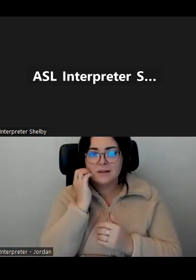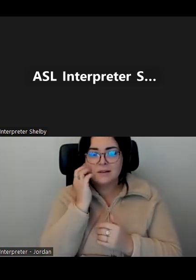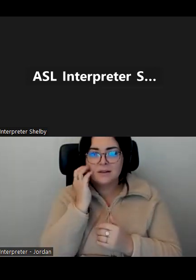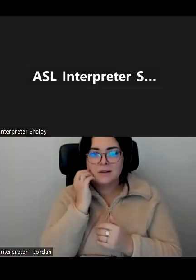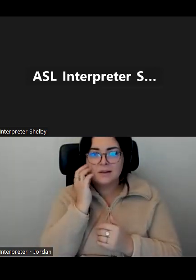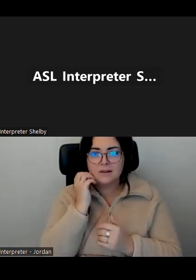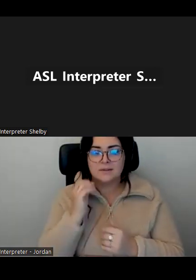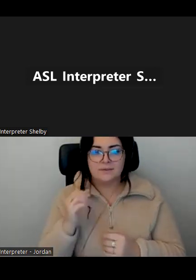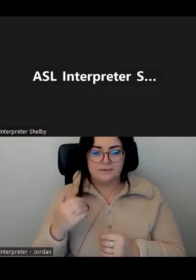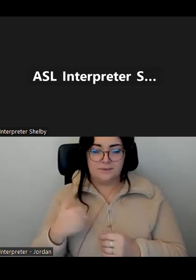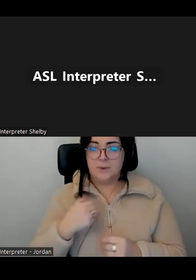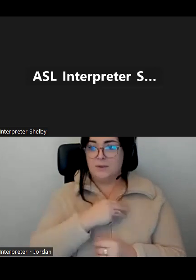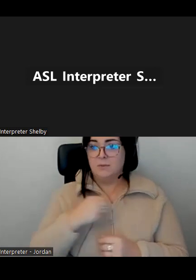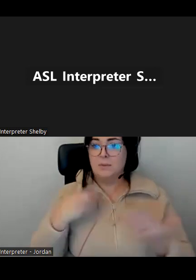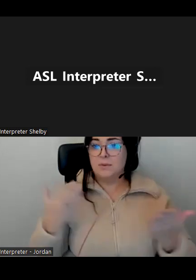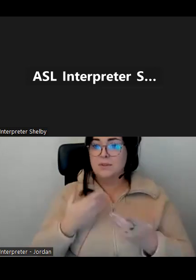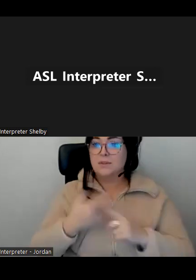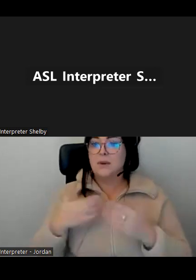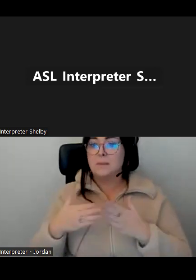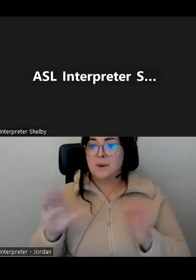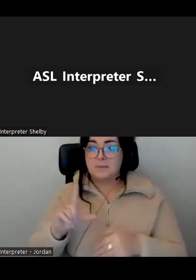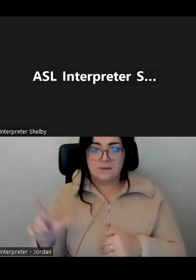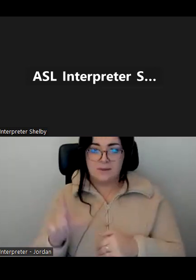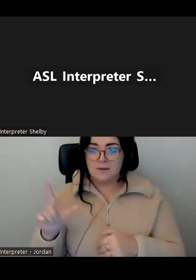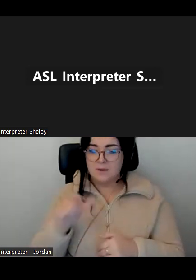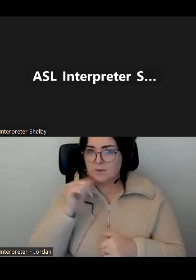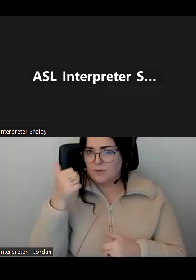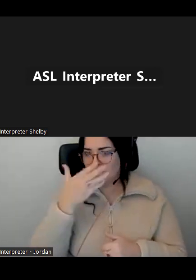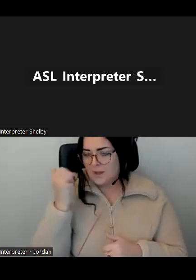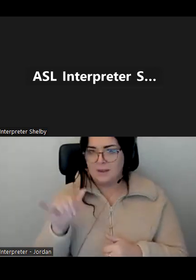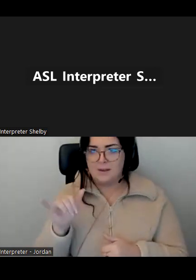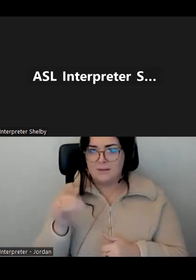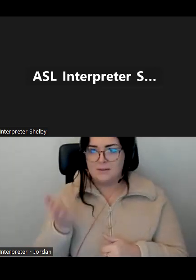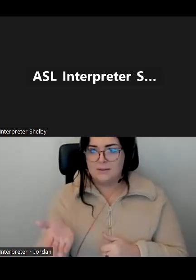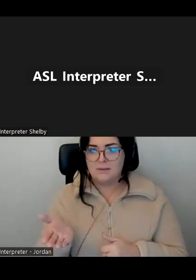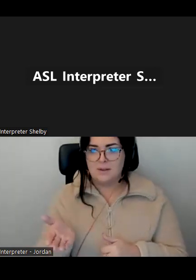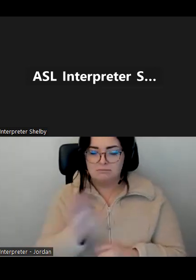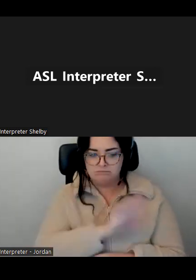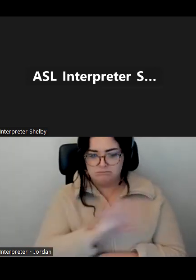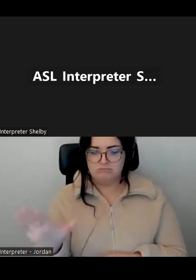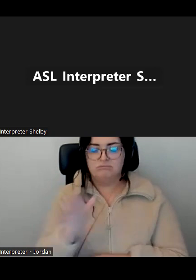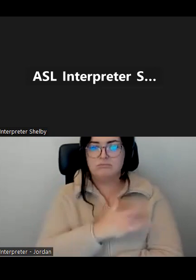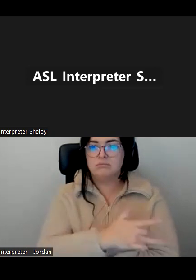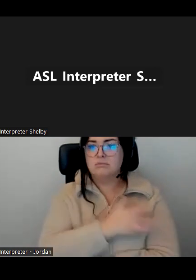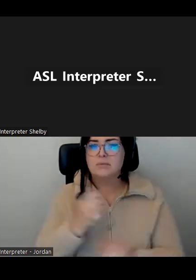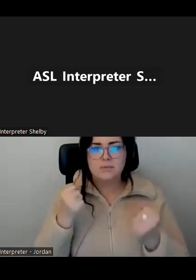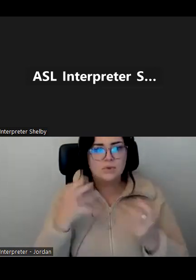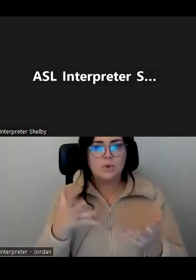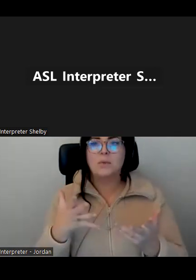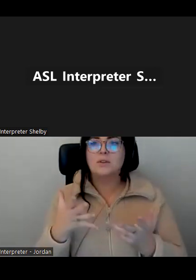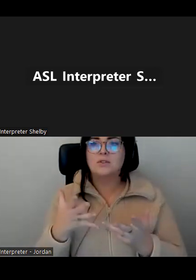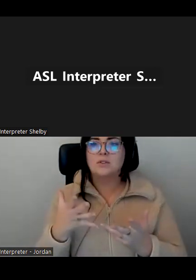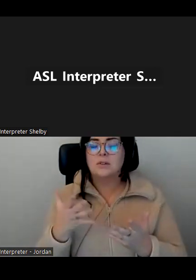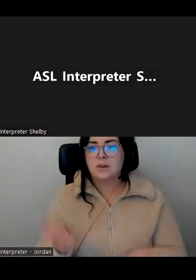from our public libraries. So, I mean, don't forget, our public libraries are out there right across the province, and they have so much to offer today that I